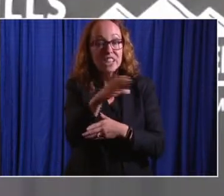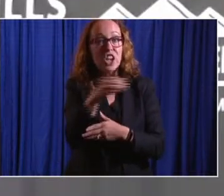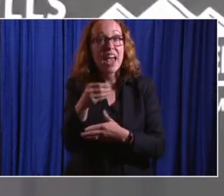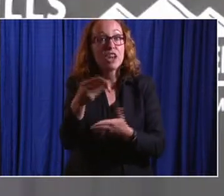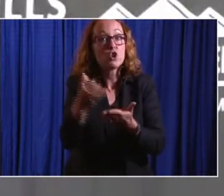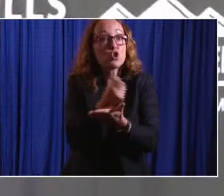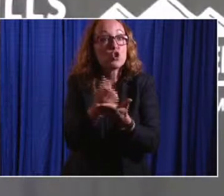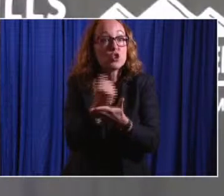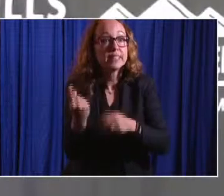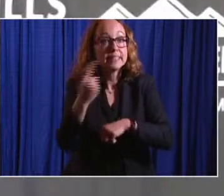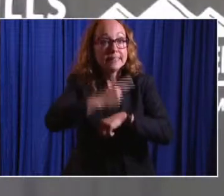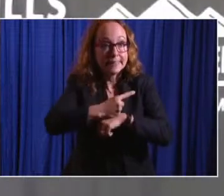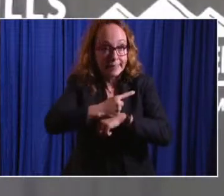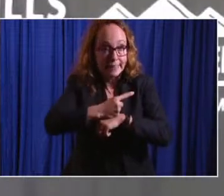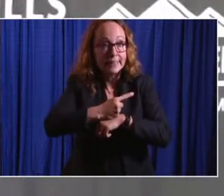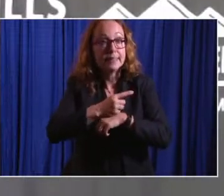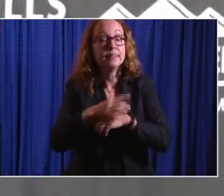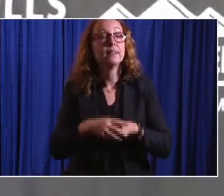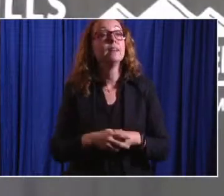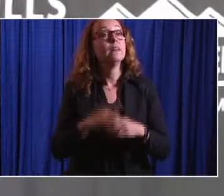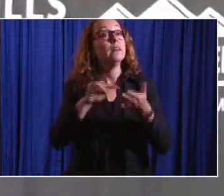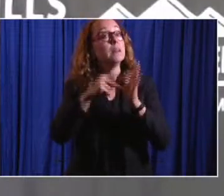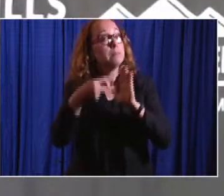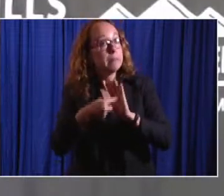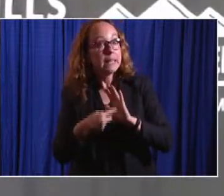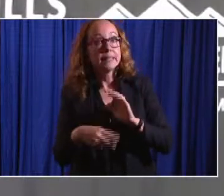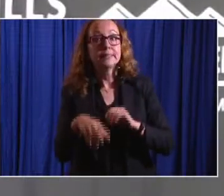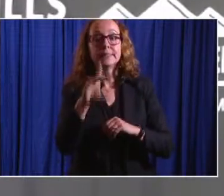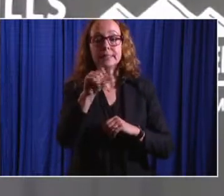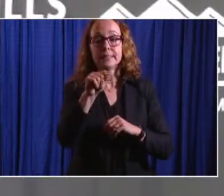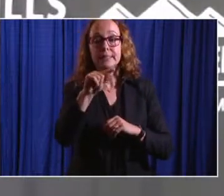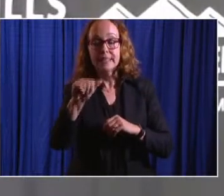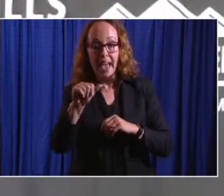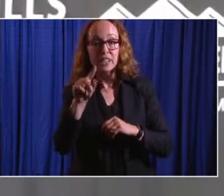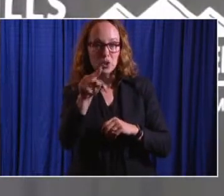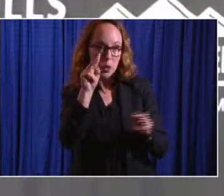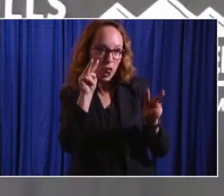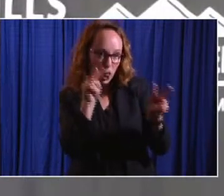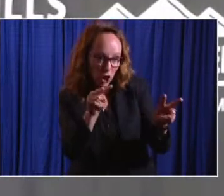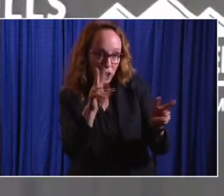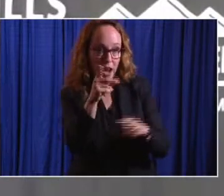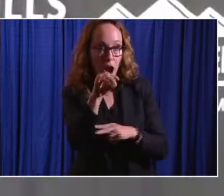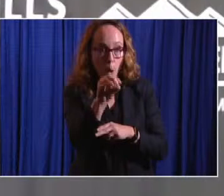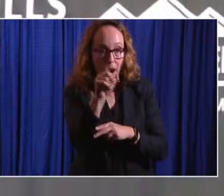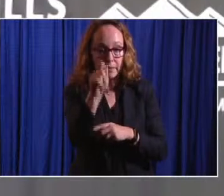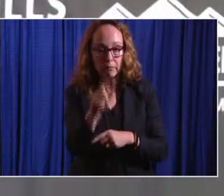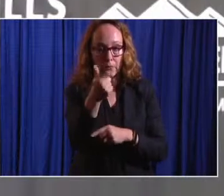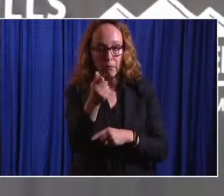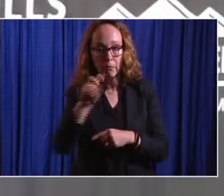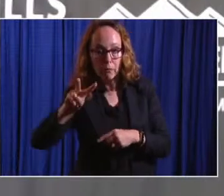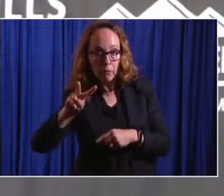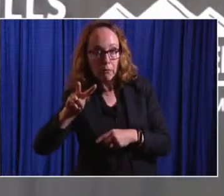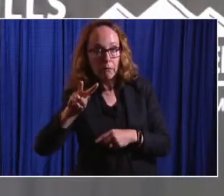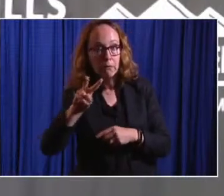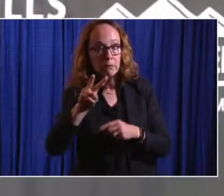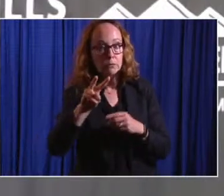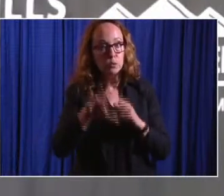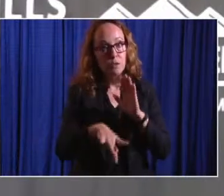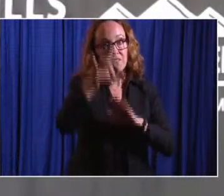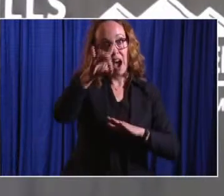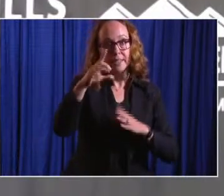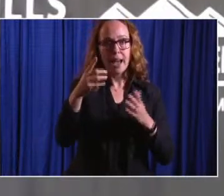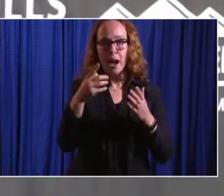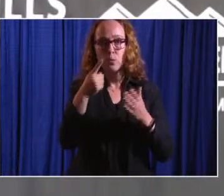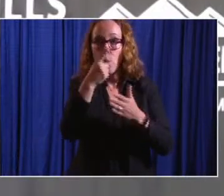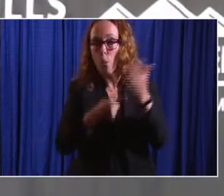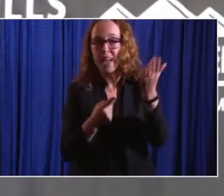look at data.ohio.gov and find out what you're going to make